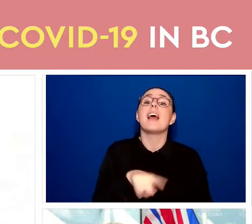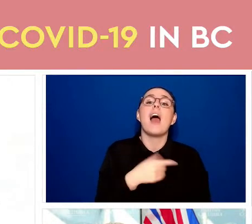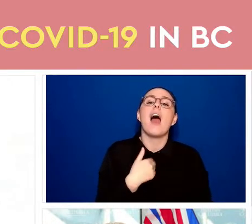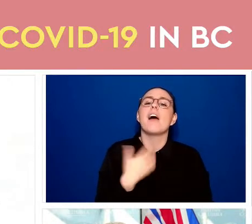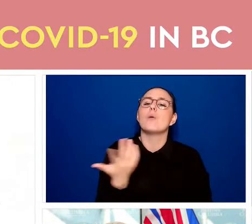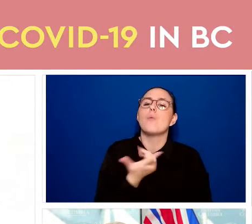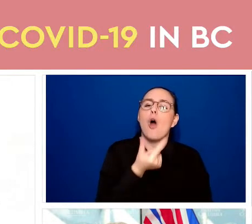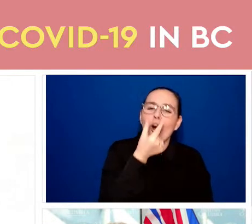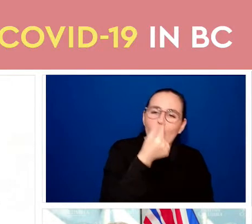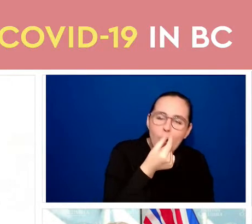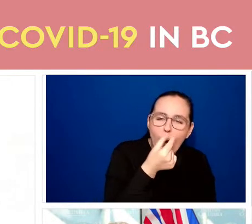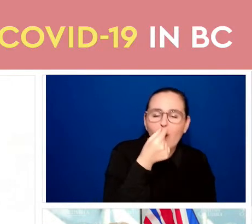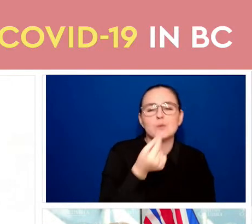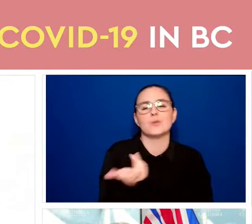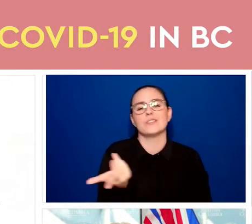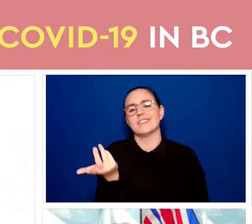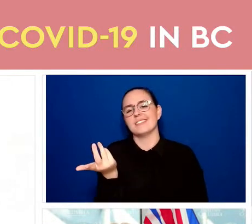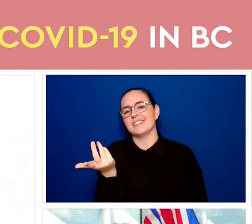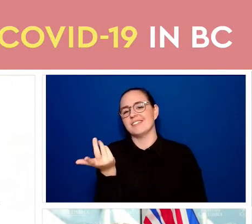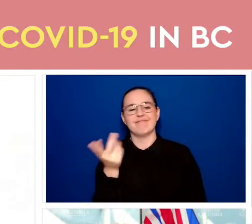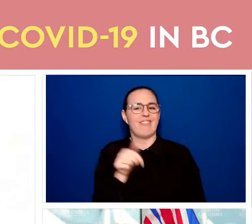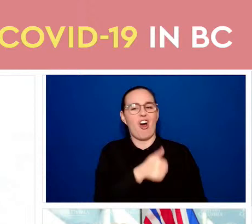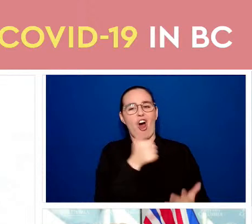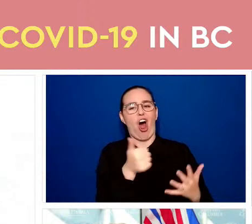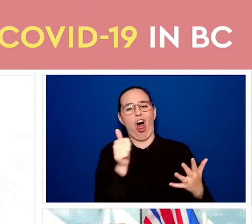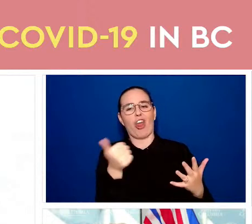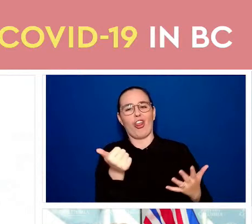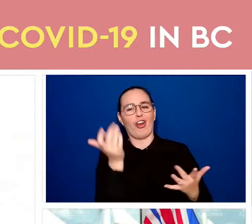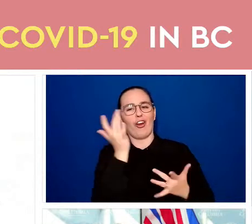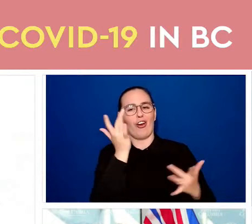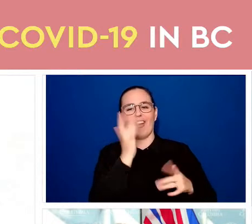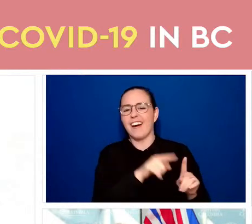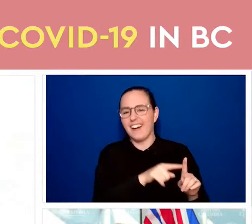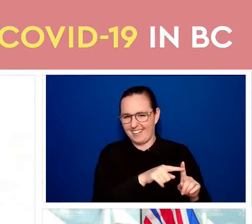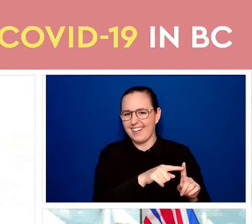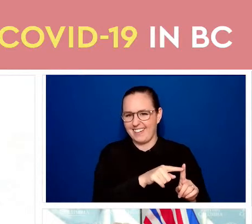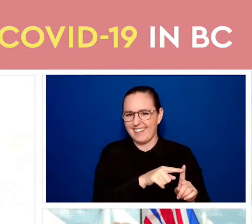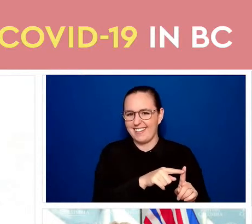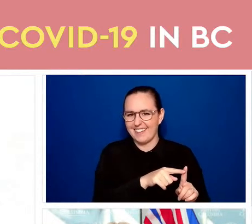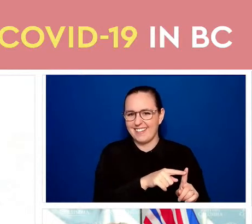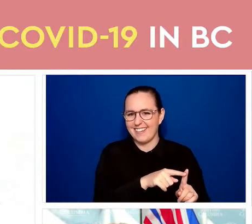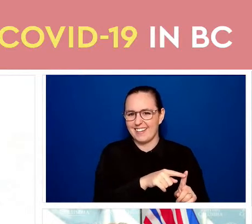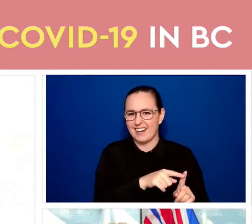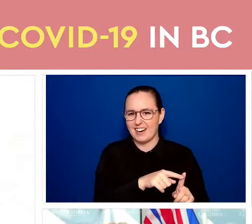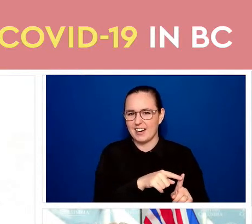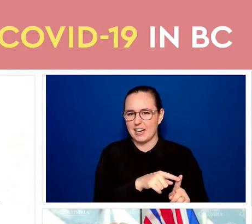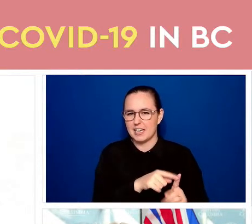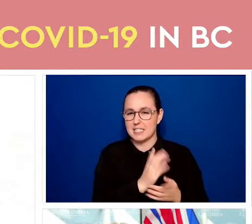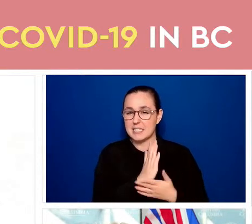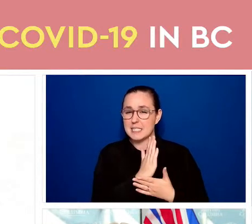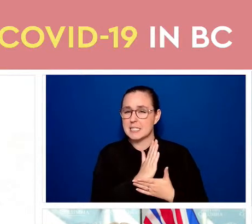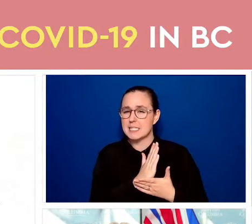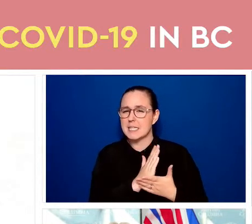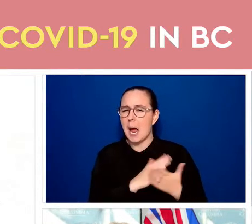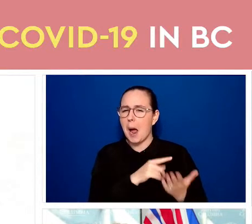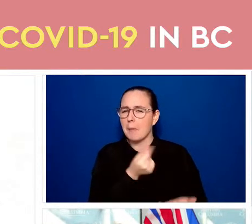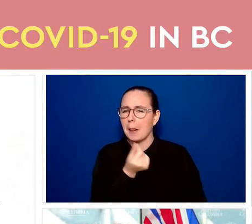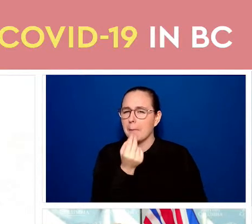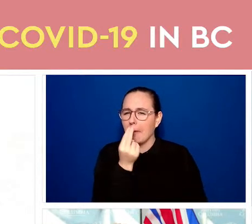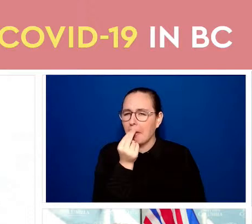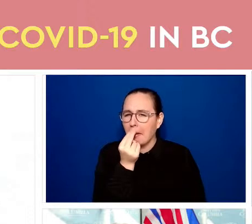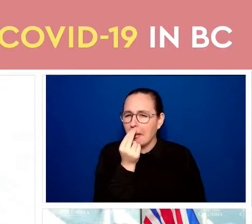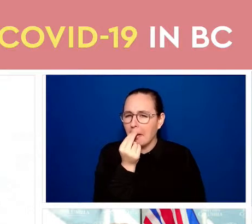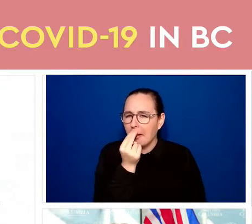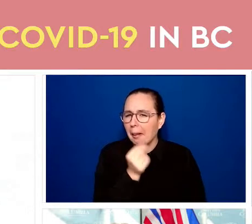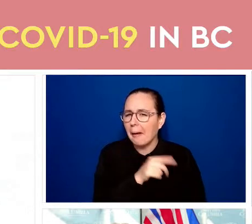like enteroviruses and adenoviruses. Some of them are getting para-influenza. We have not yet seen influenza, but we